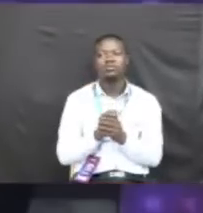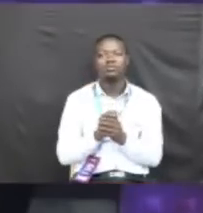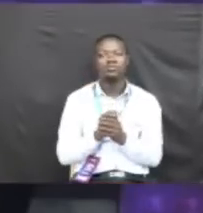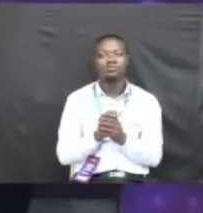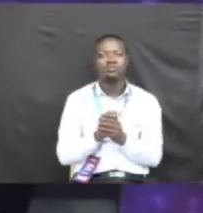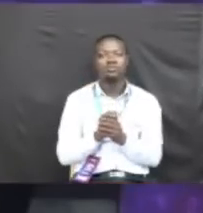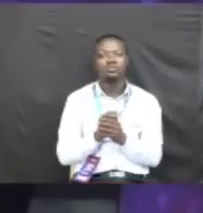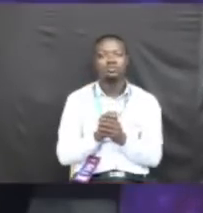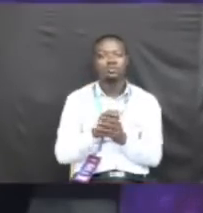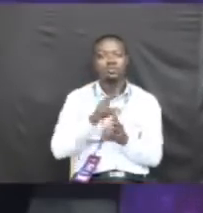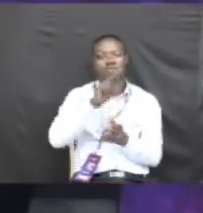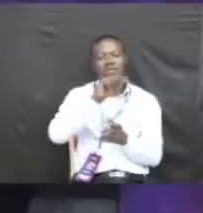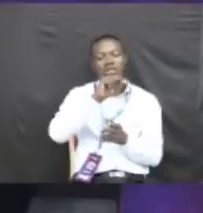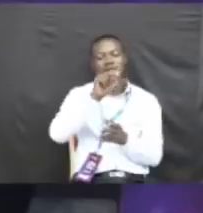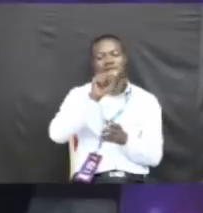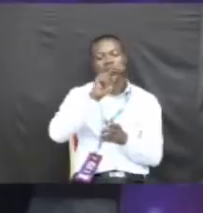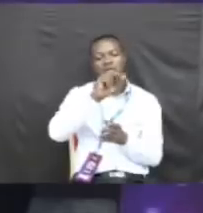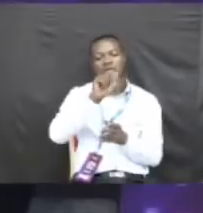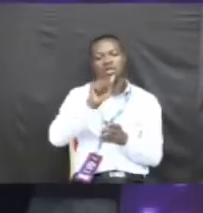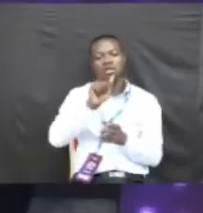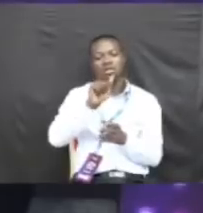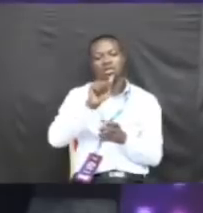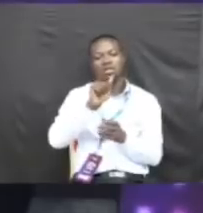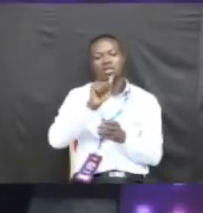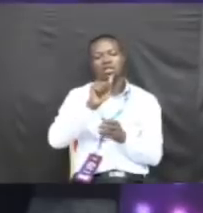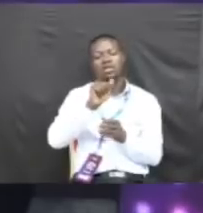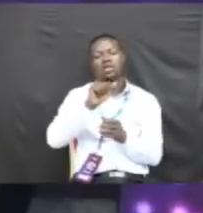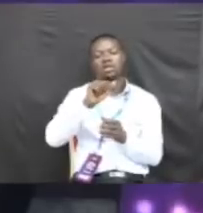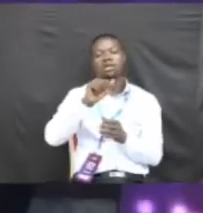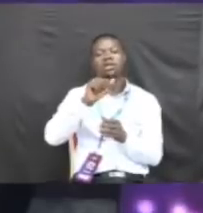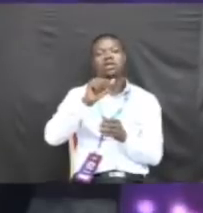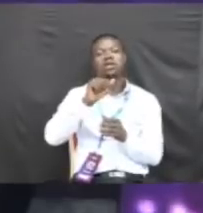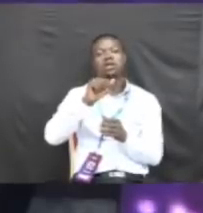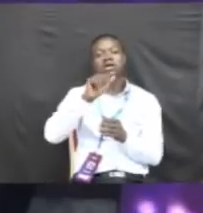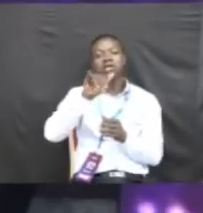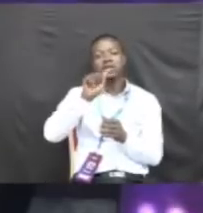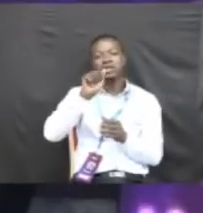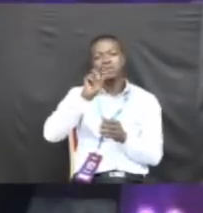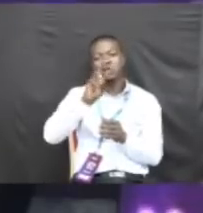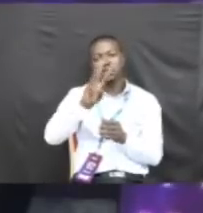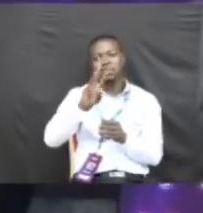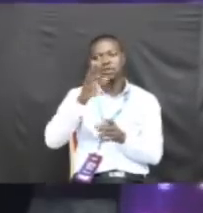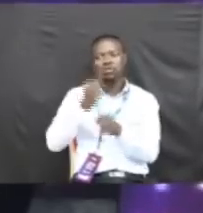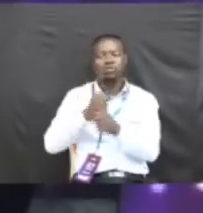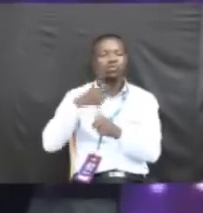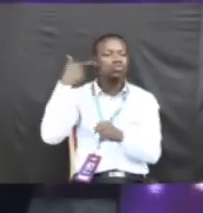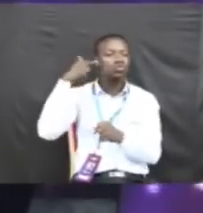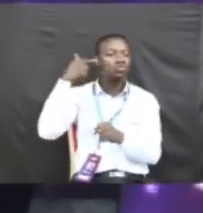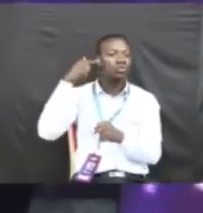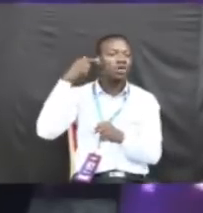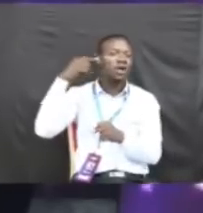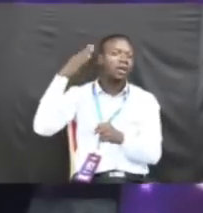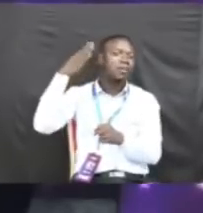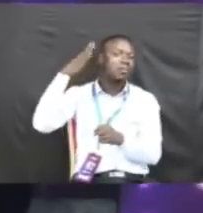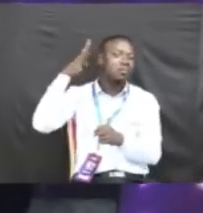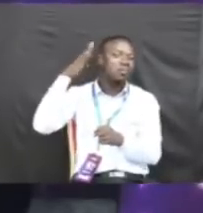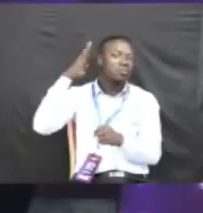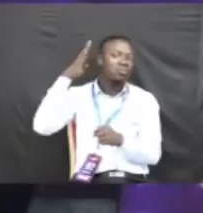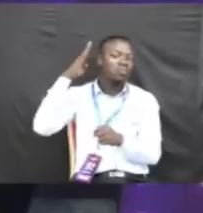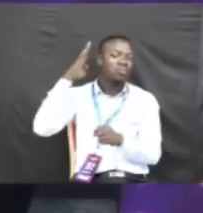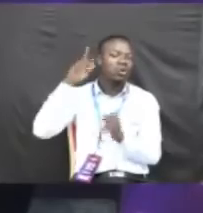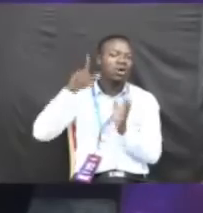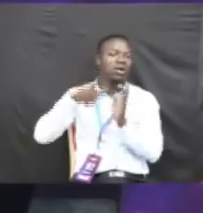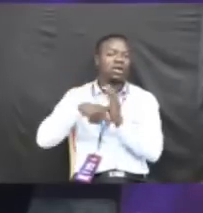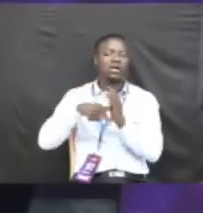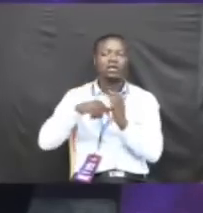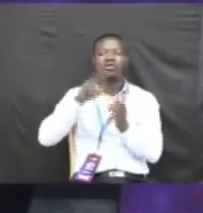Following is Naya in Shraant PWC West Hills won gold and bronze medals at Olympia